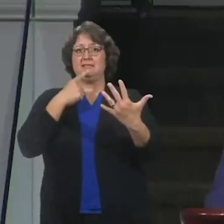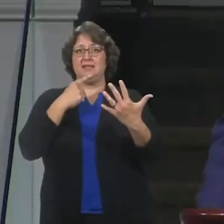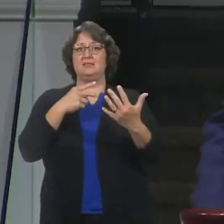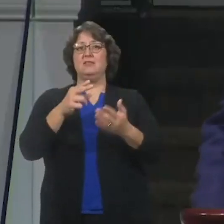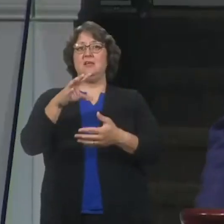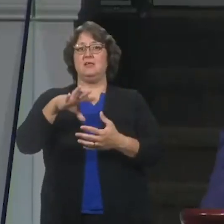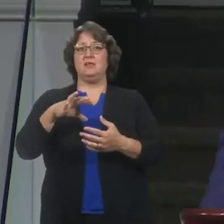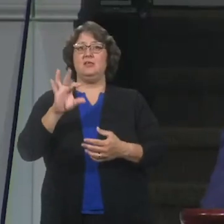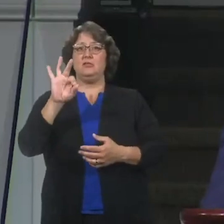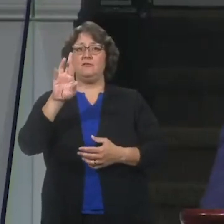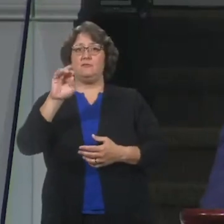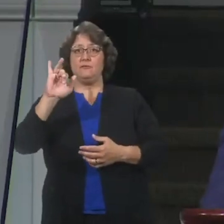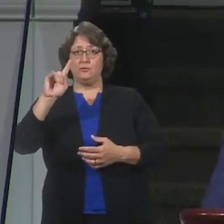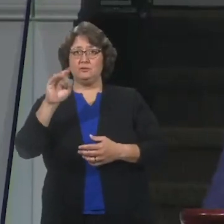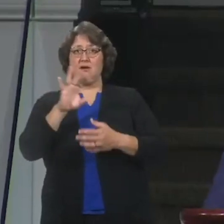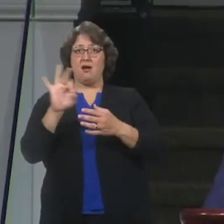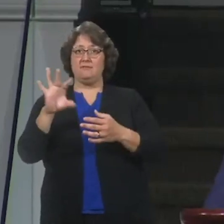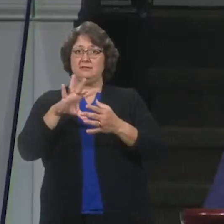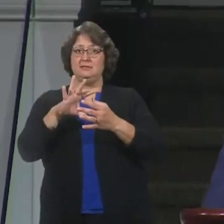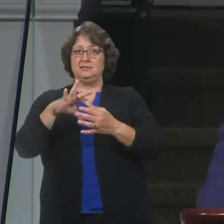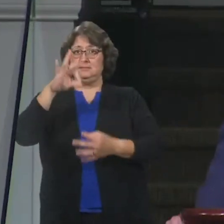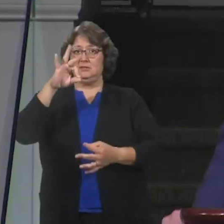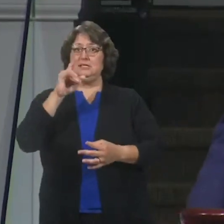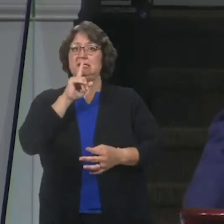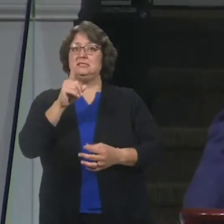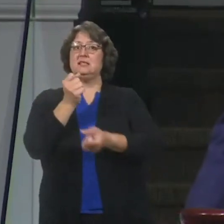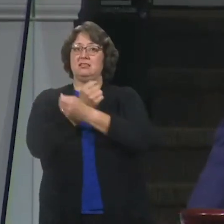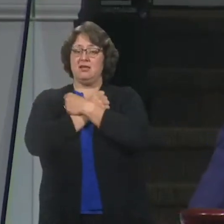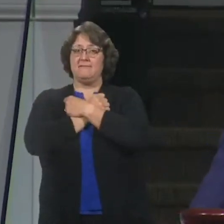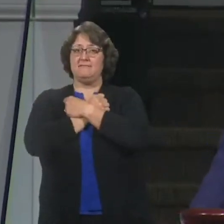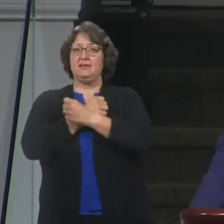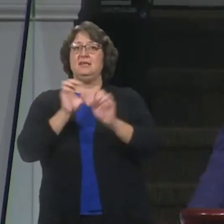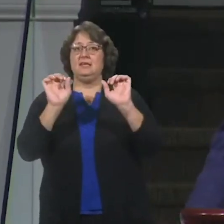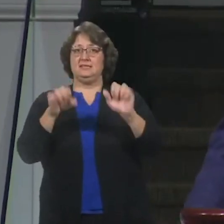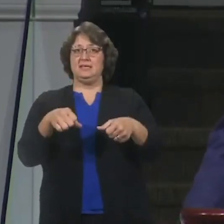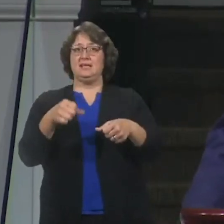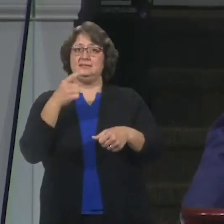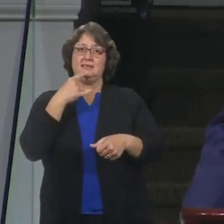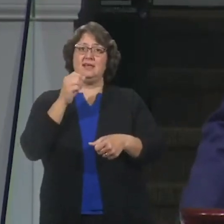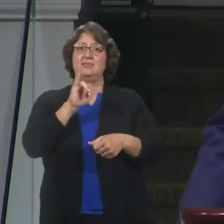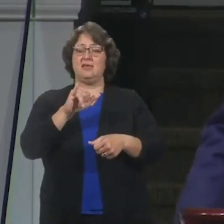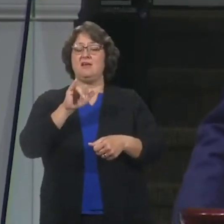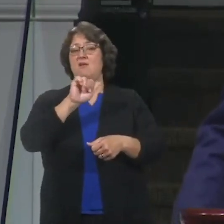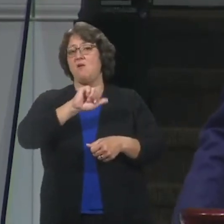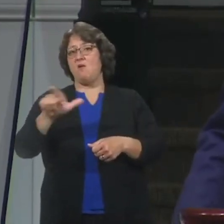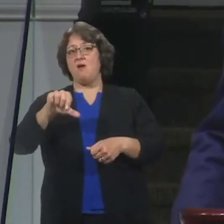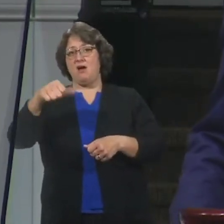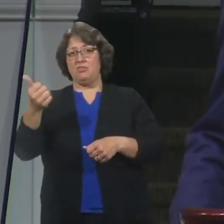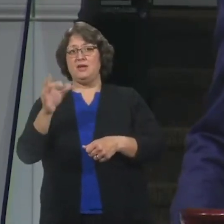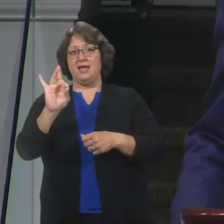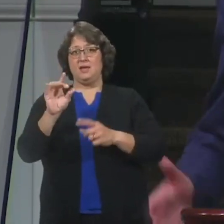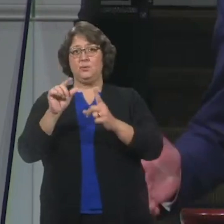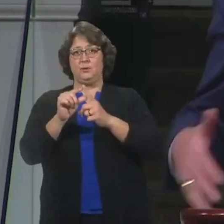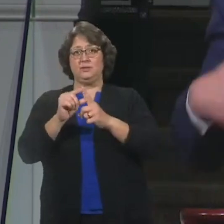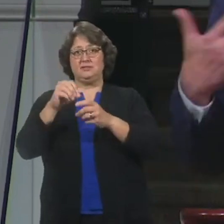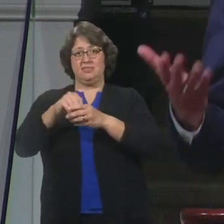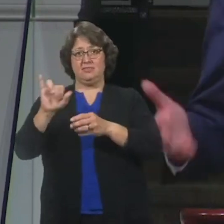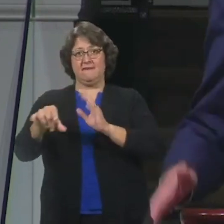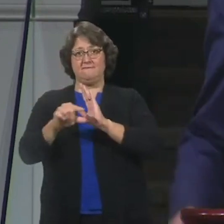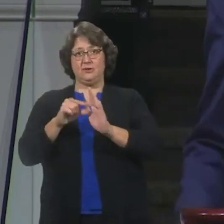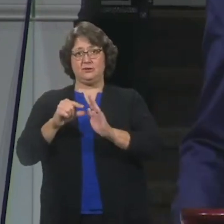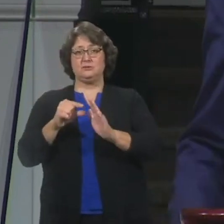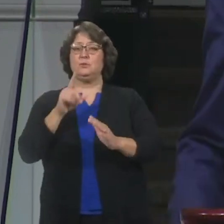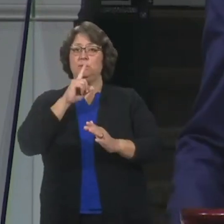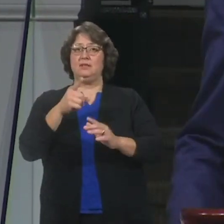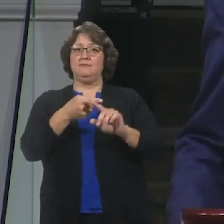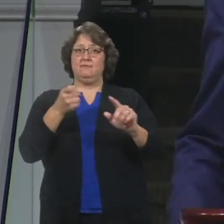is love. And you can almost make a case that all other eight words that follow that are really an outgrowth of